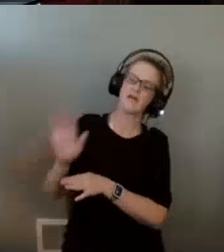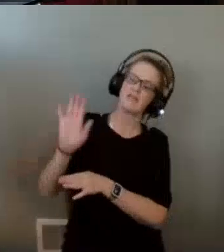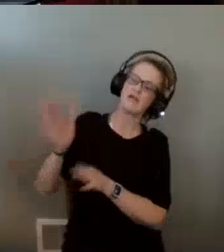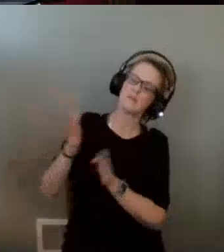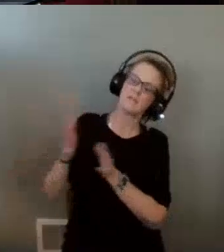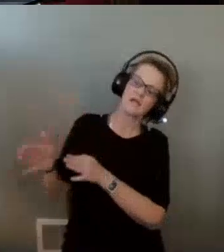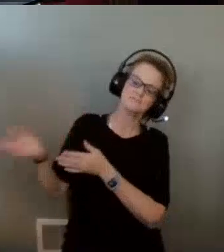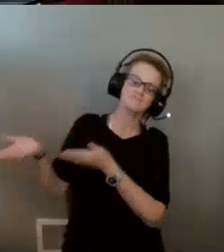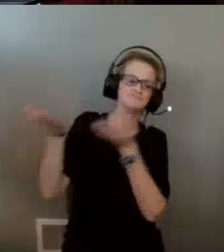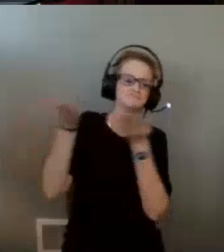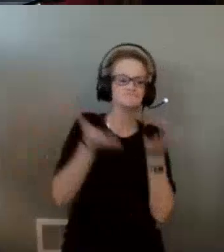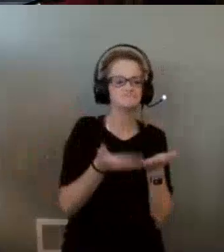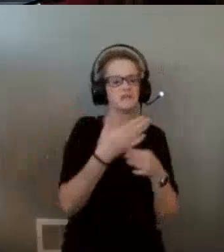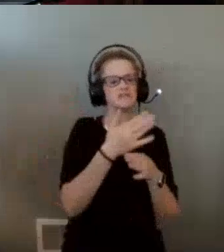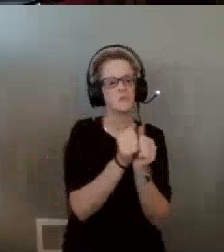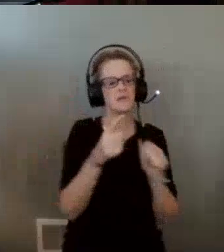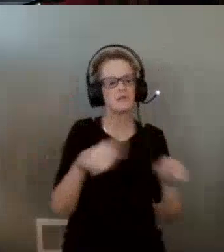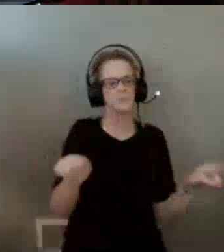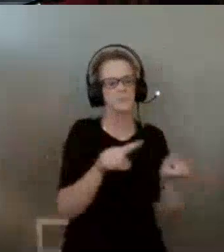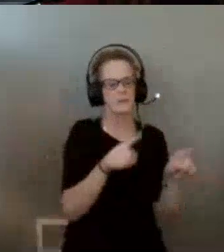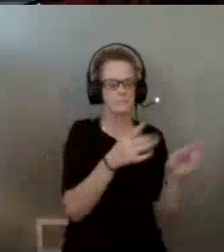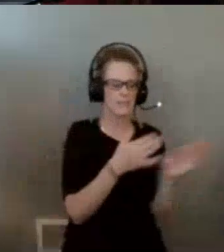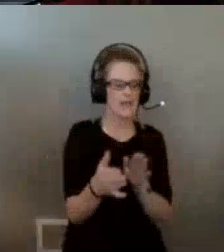planning and implementation.